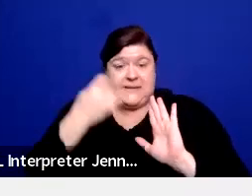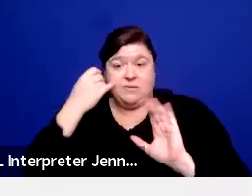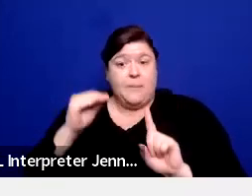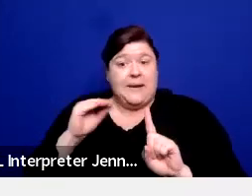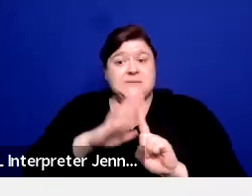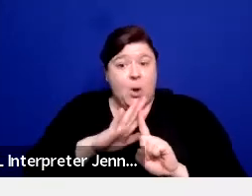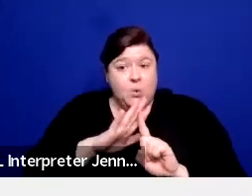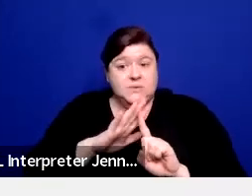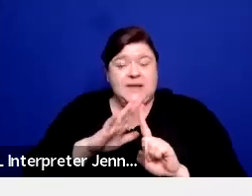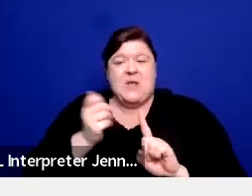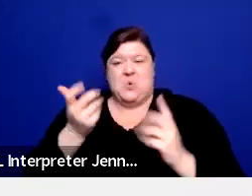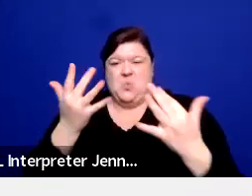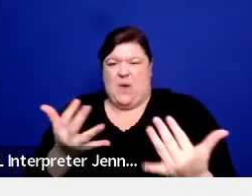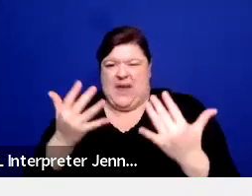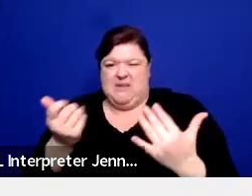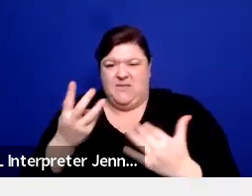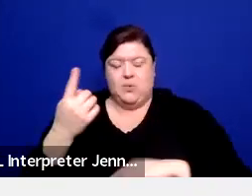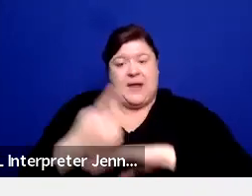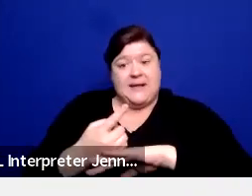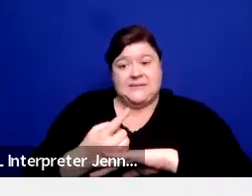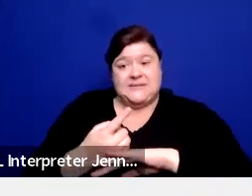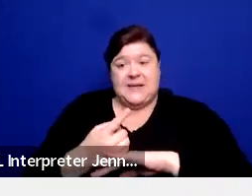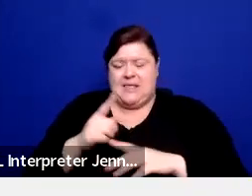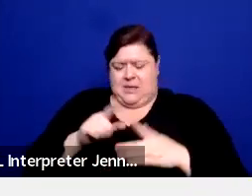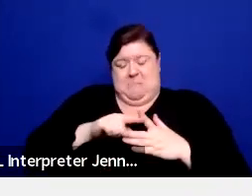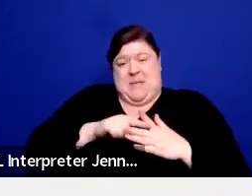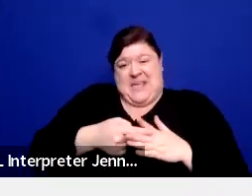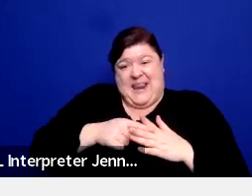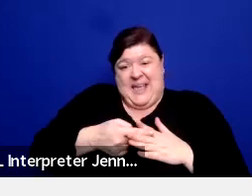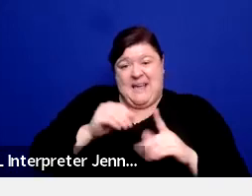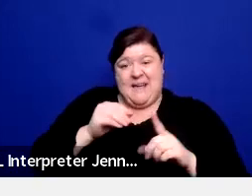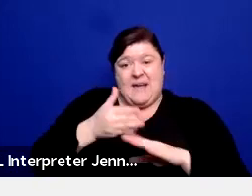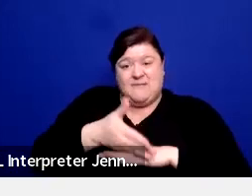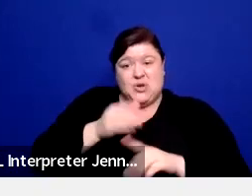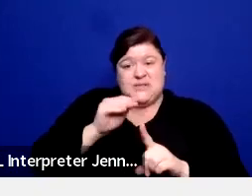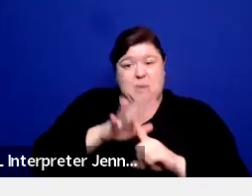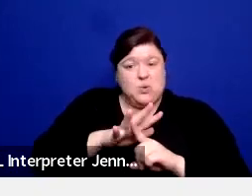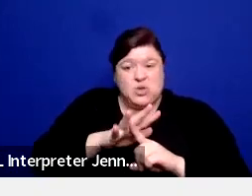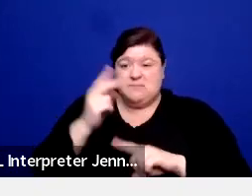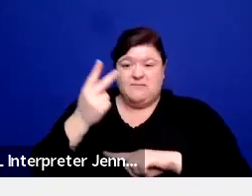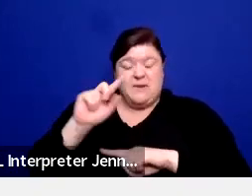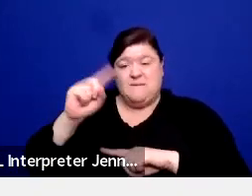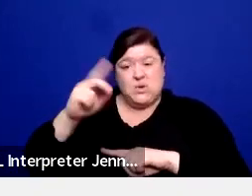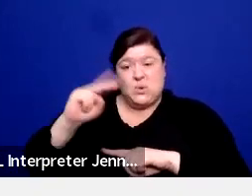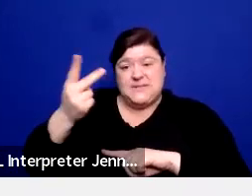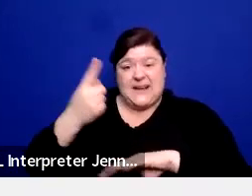and if you've waited a couple of days. They are less accurate in the very early days of exposure and when you may be asymptomatic.